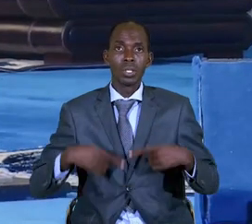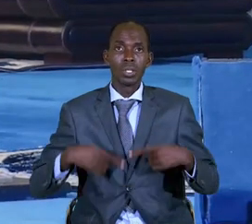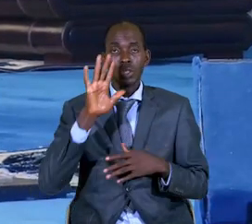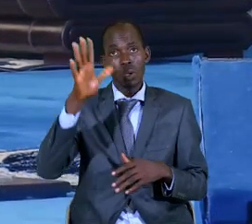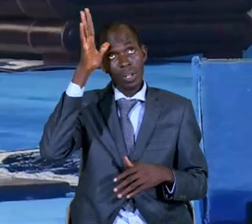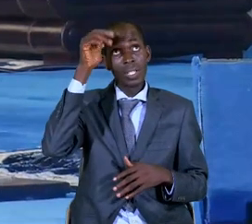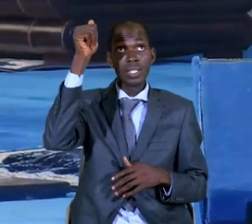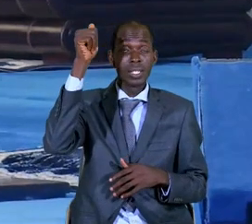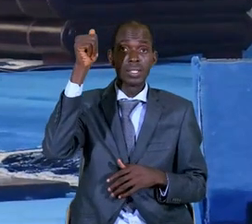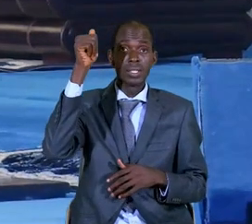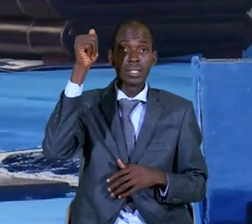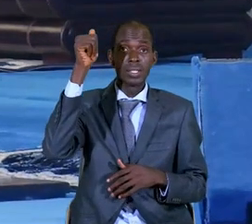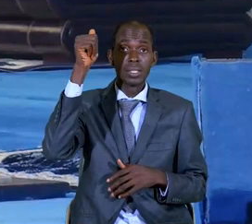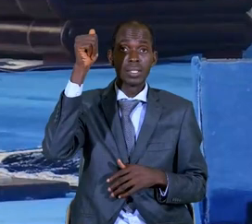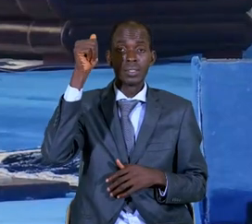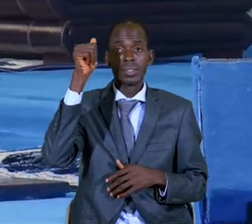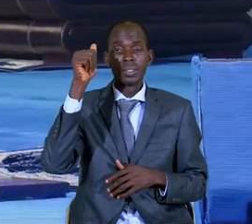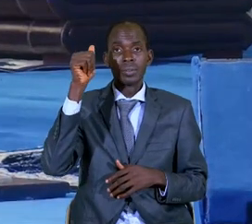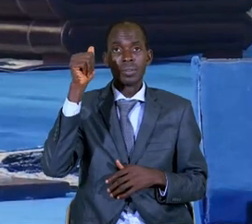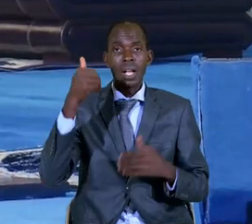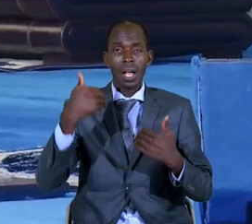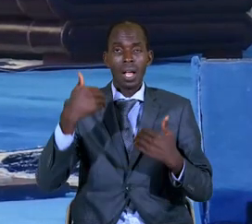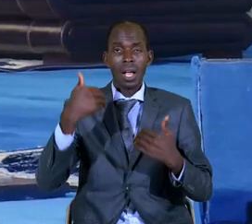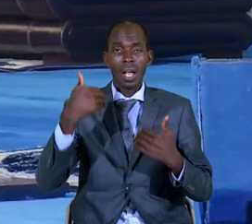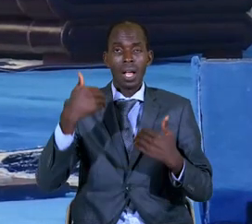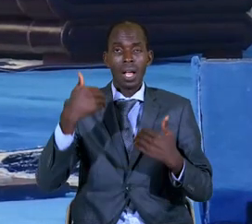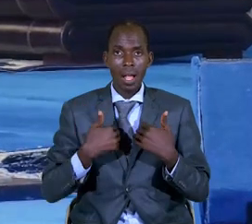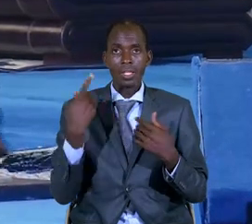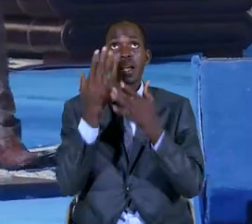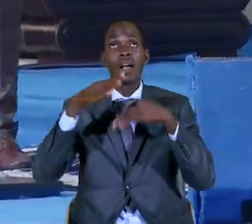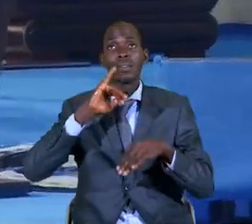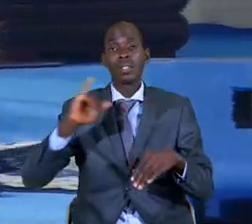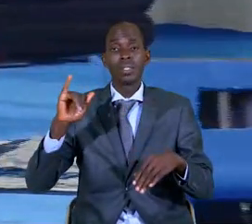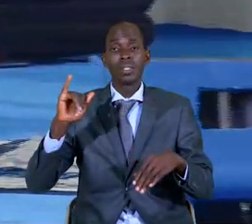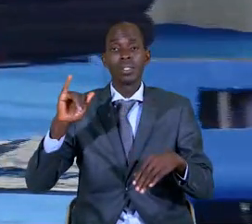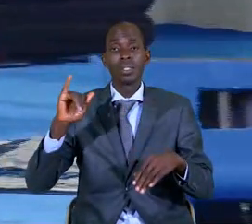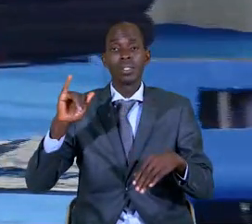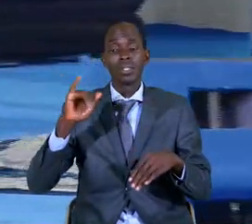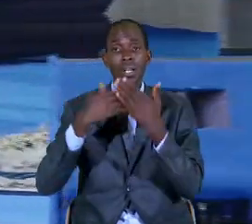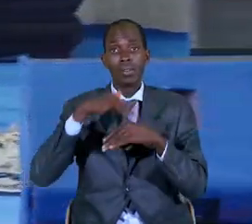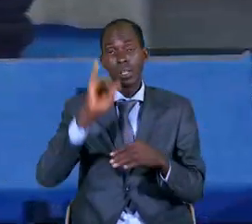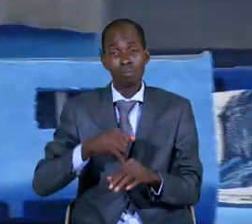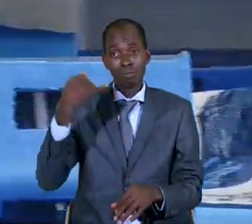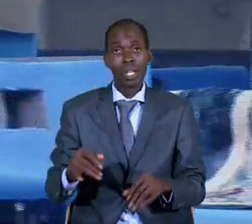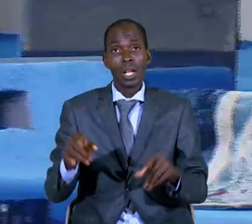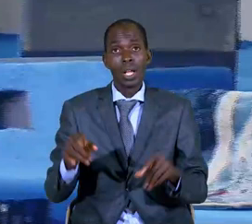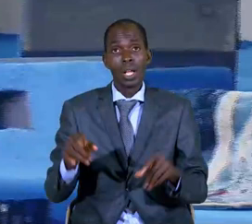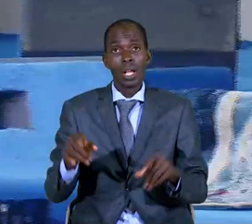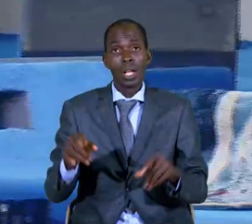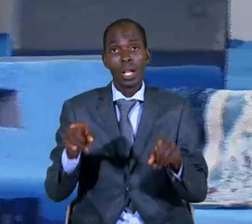himself is holding the heavenly pen. He's waiting for you. As you just